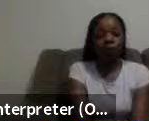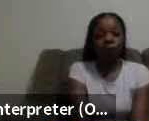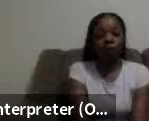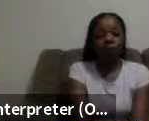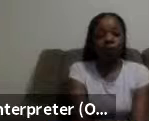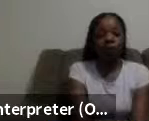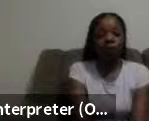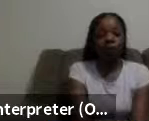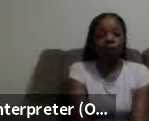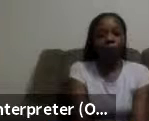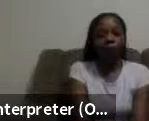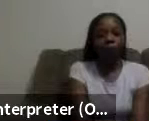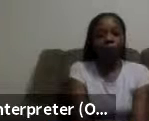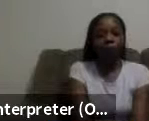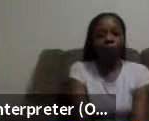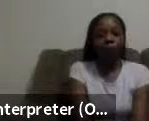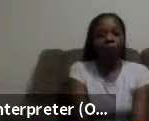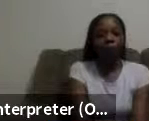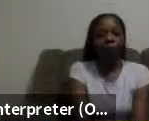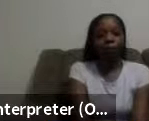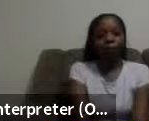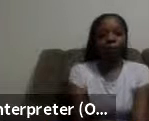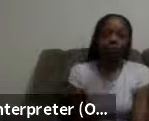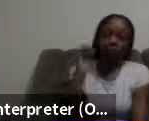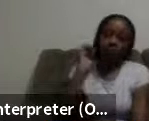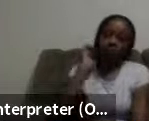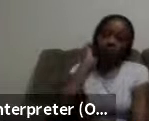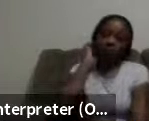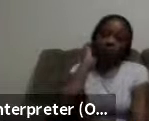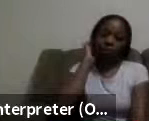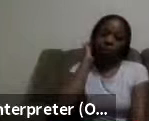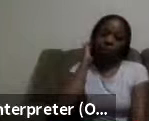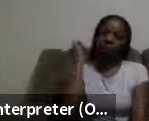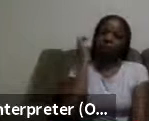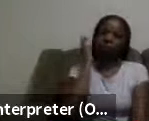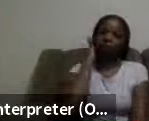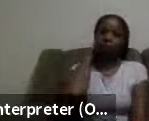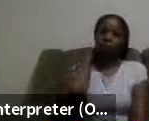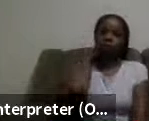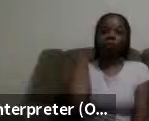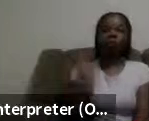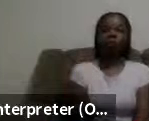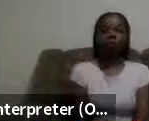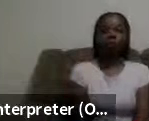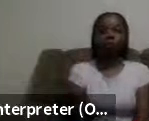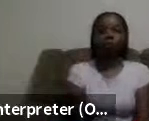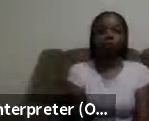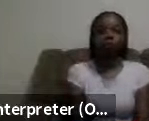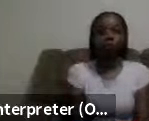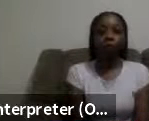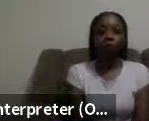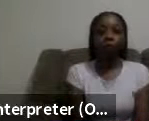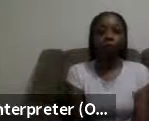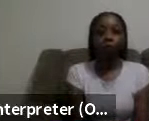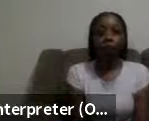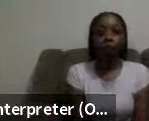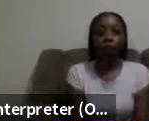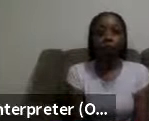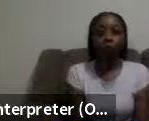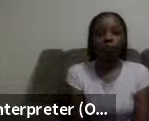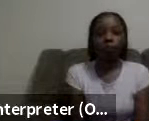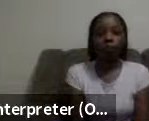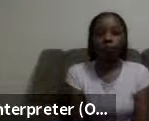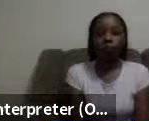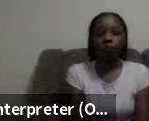responsibilities of the finance chair, finance committee, and treasurer jointly. Section 2, this act